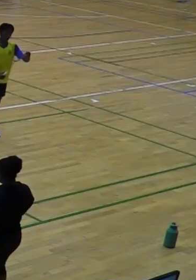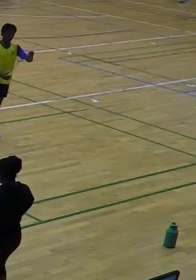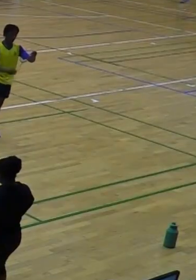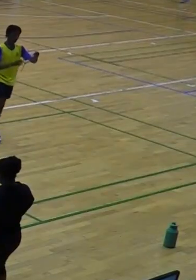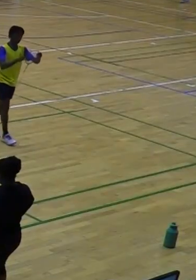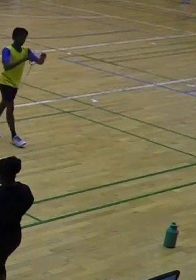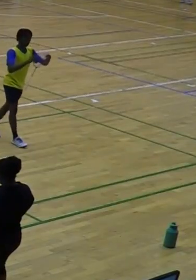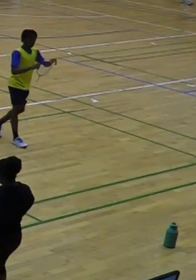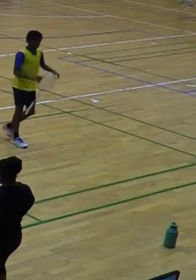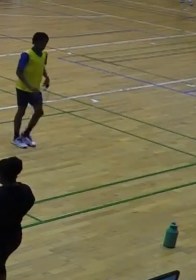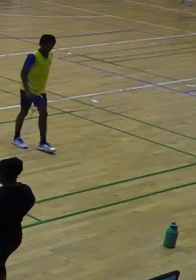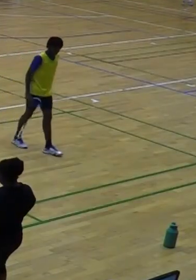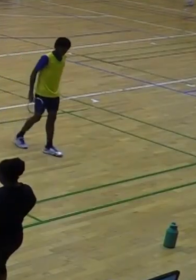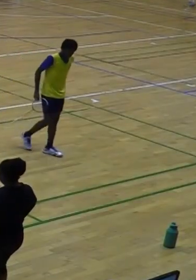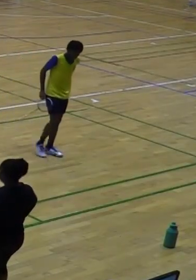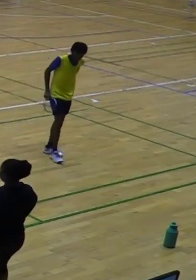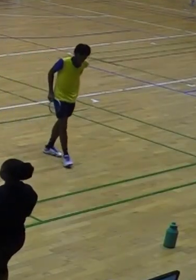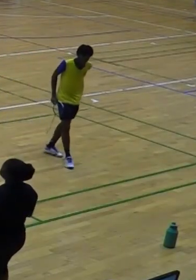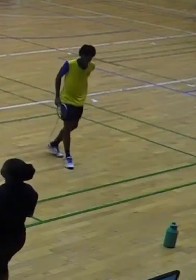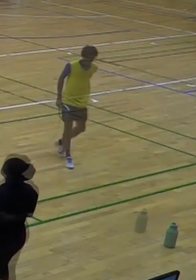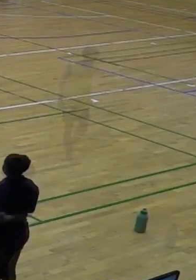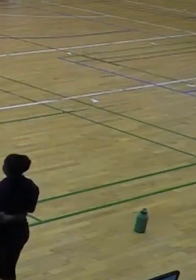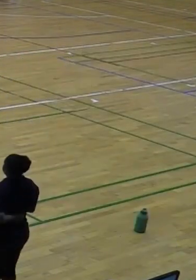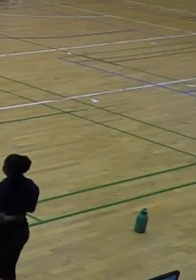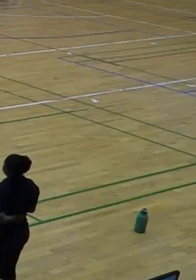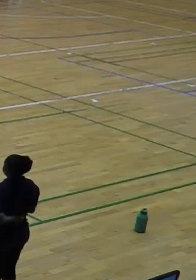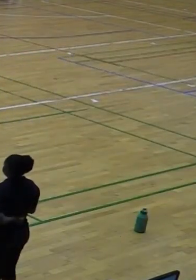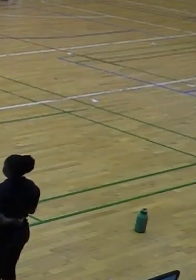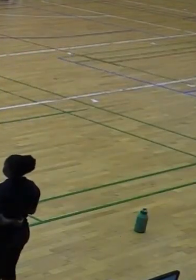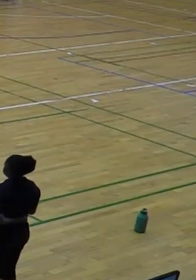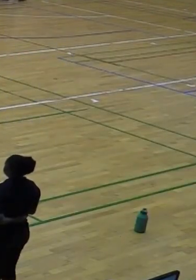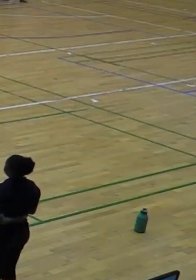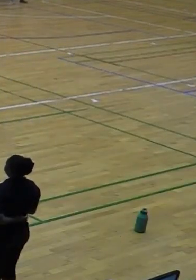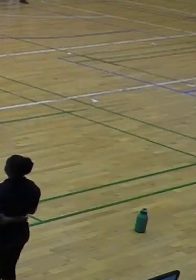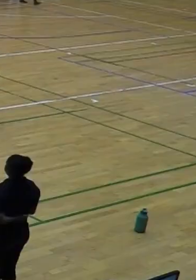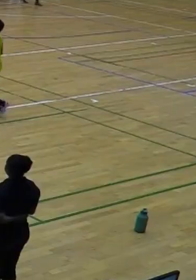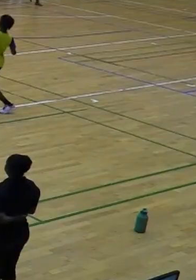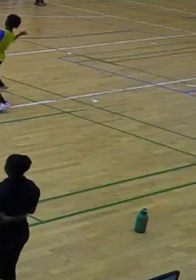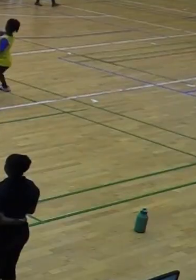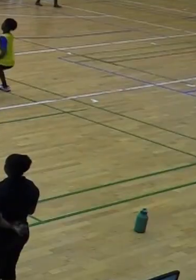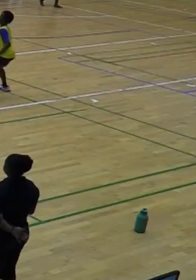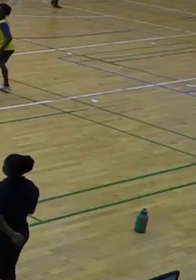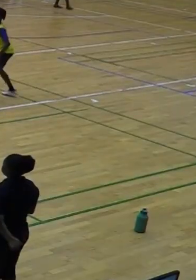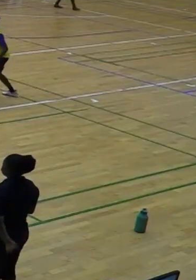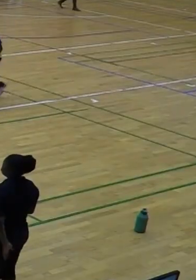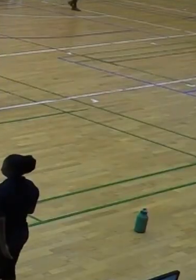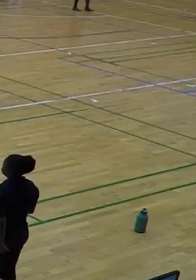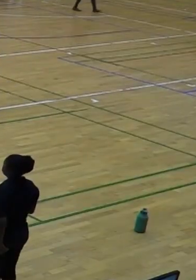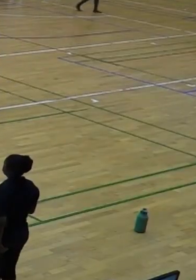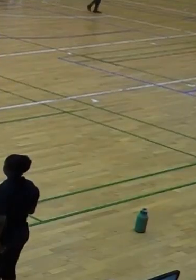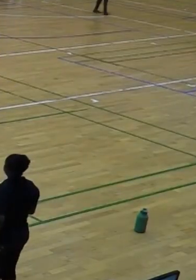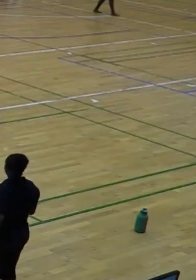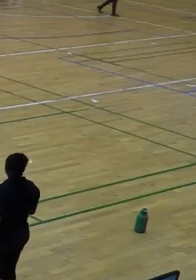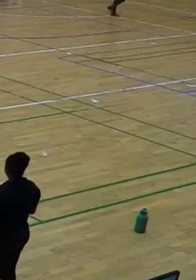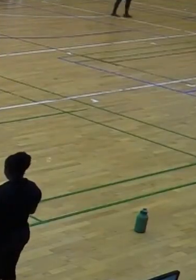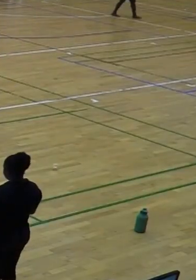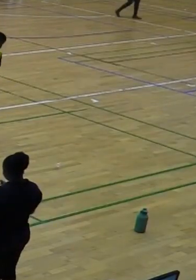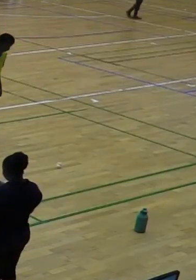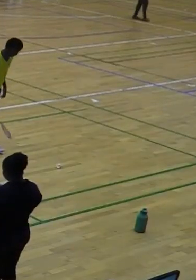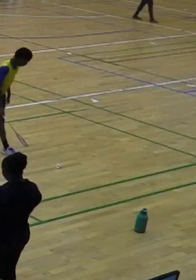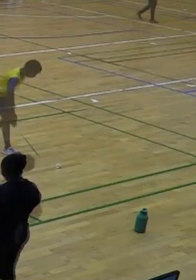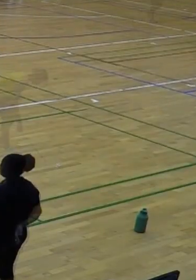vicious returns. He leads 11-7. A real spring in his step now, King. Overhead smash is